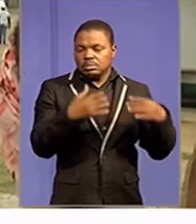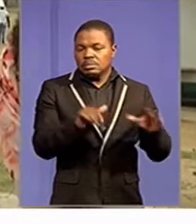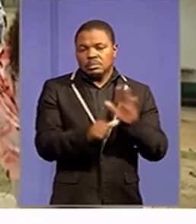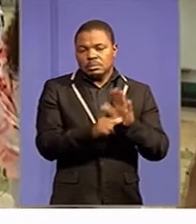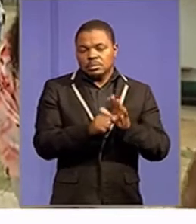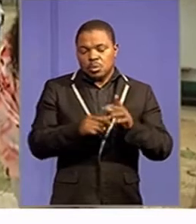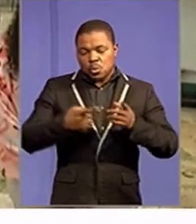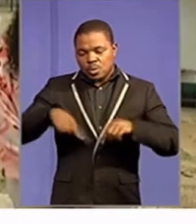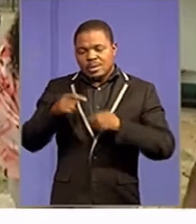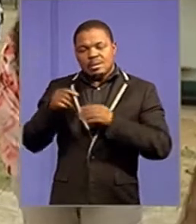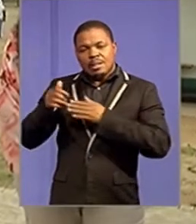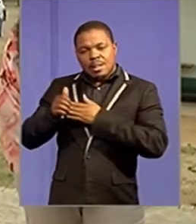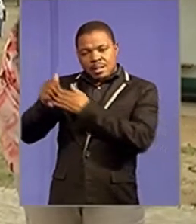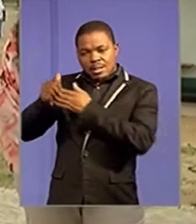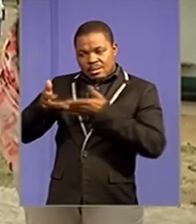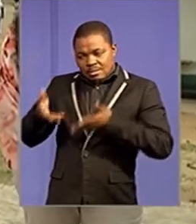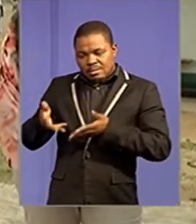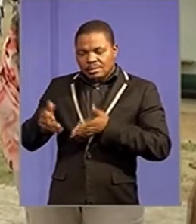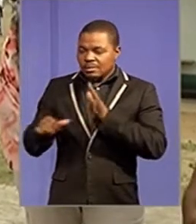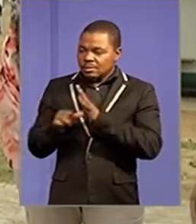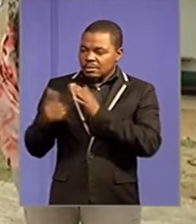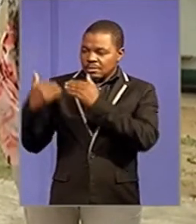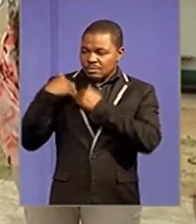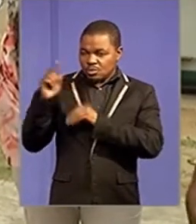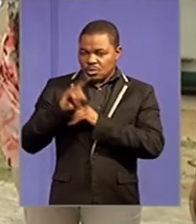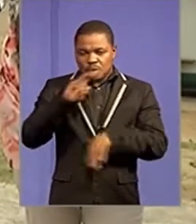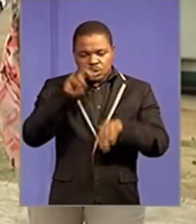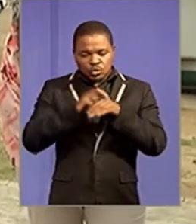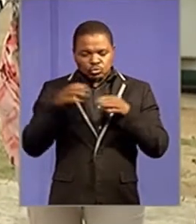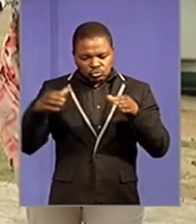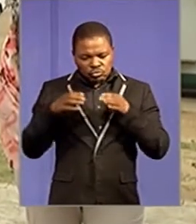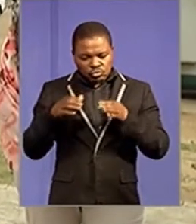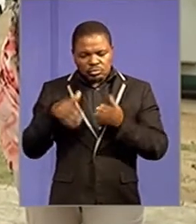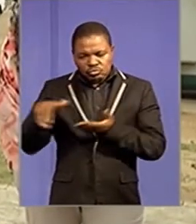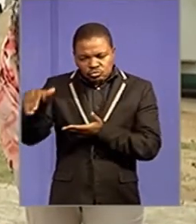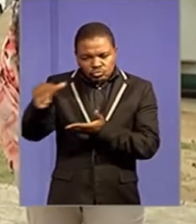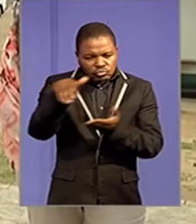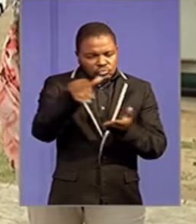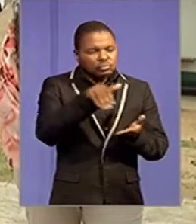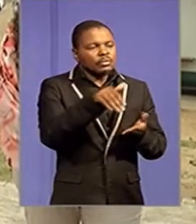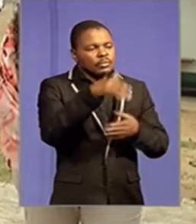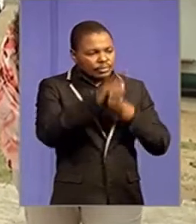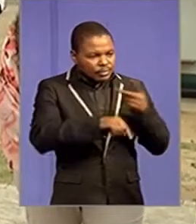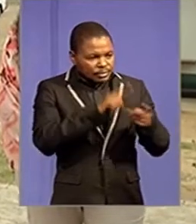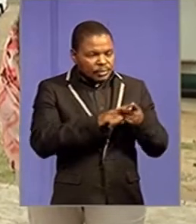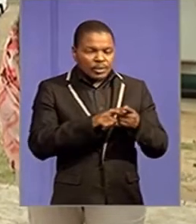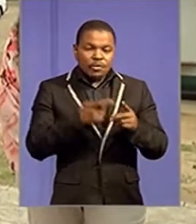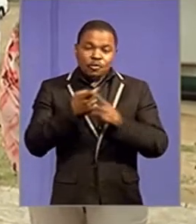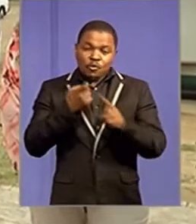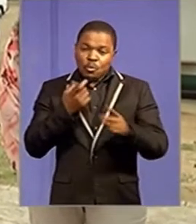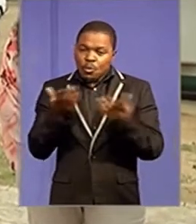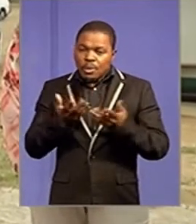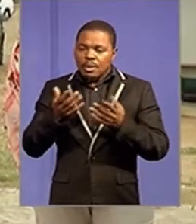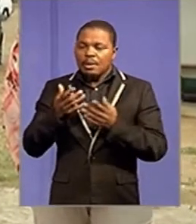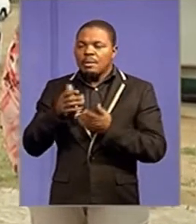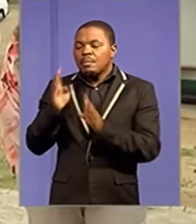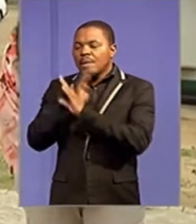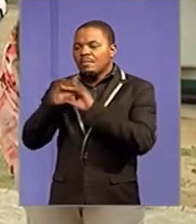as leaders that we come together, we mobilize the little that we can get from the private sector to assist